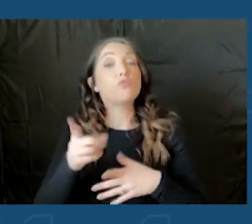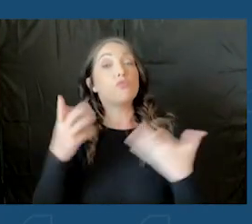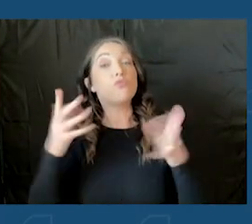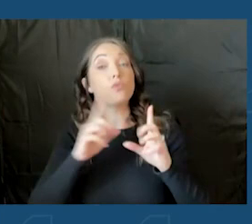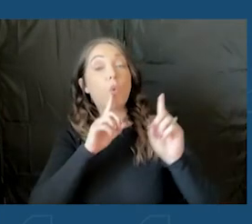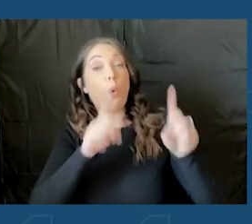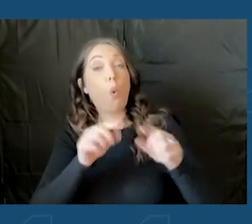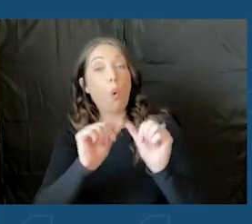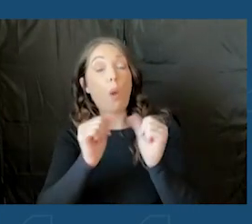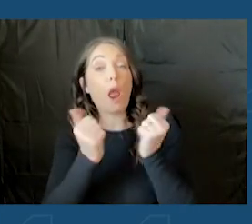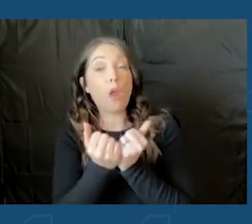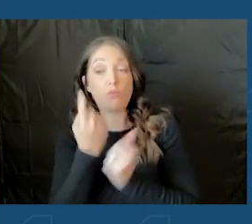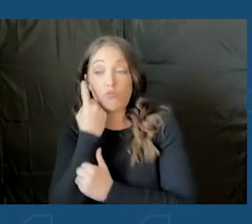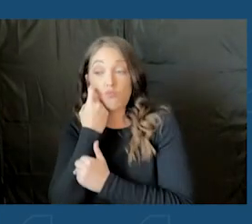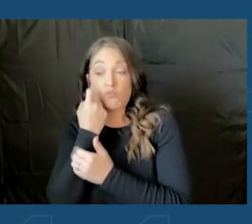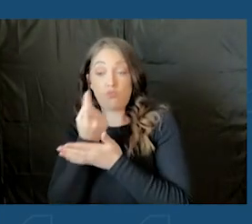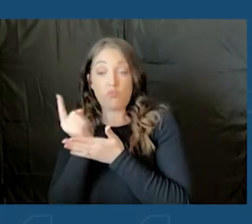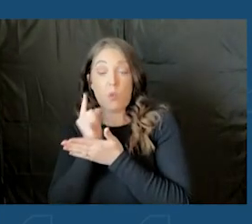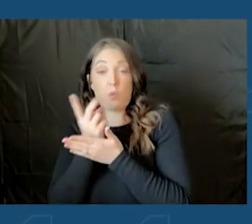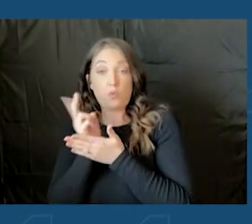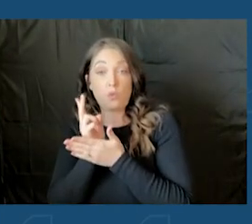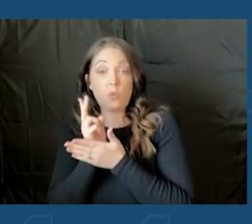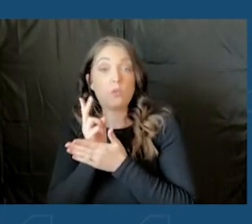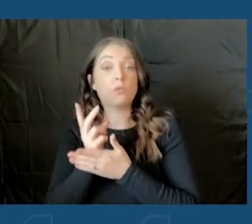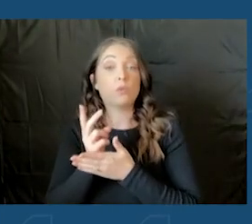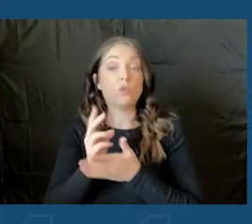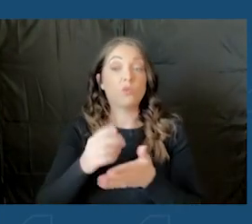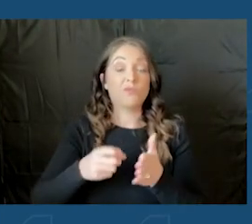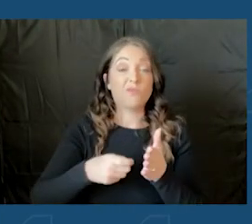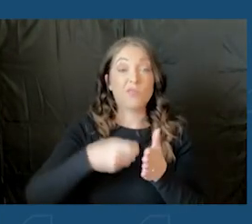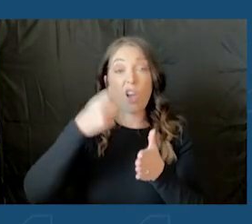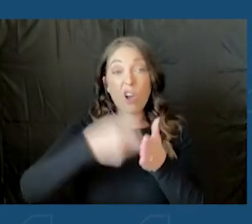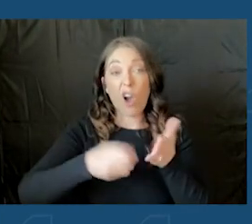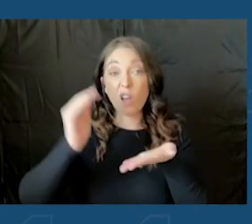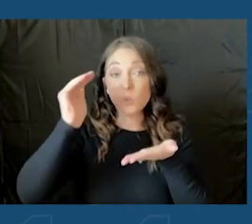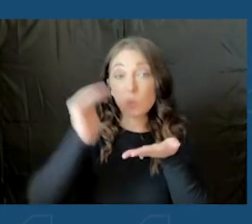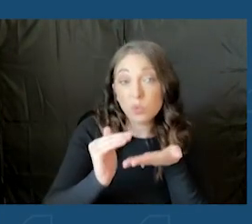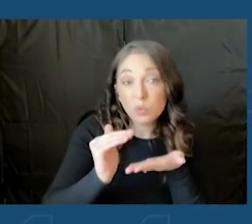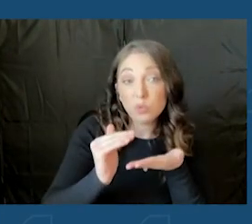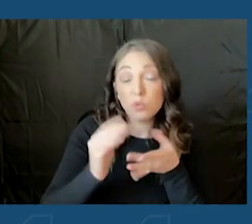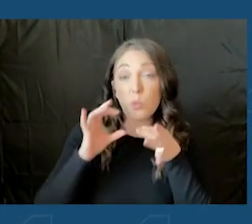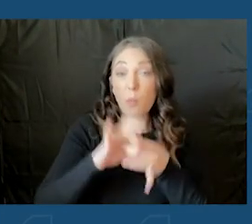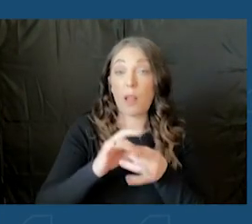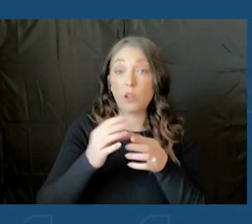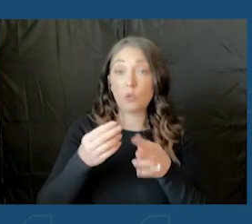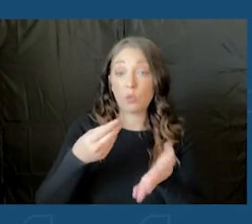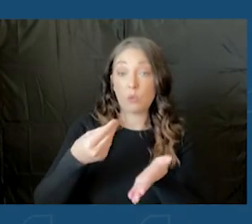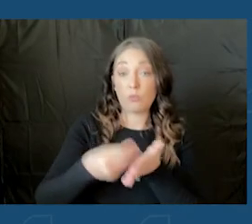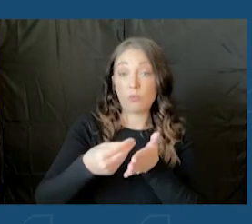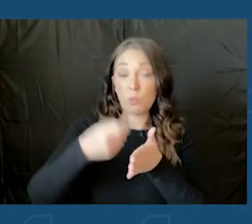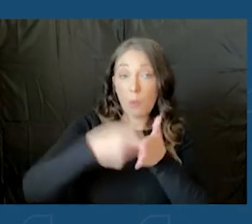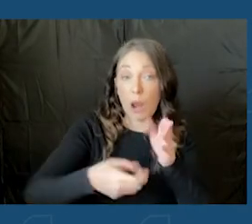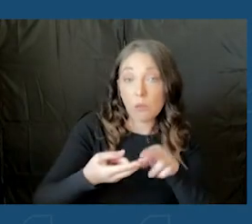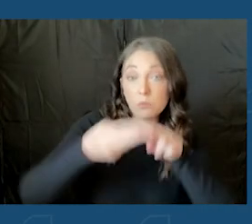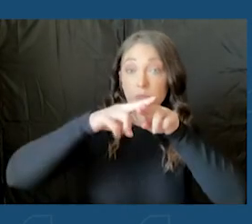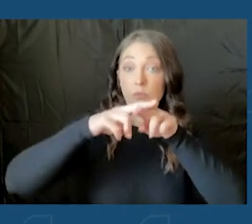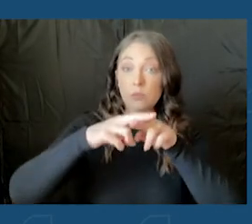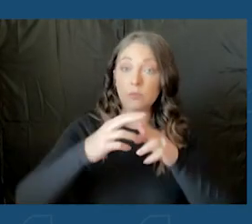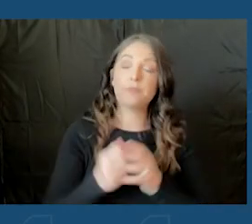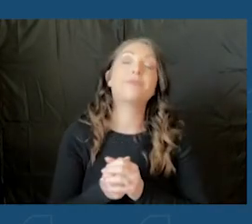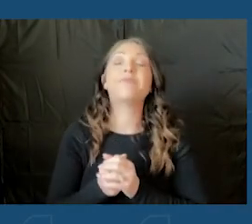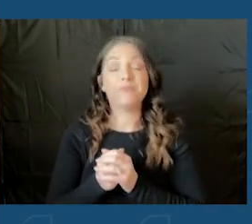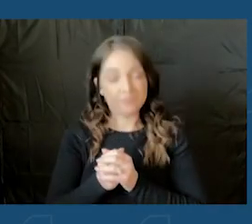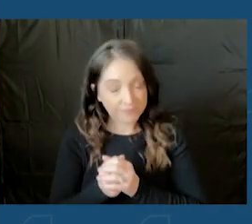recent weeks to conserve or otherwise cut costs in response to rising prices? This is the good news of having